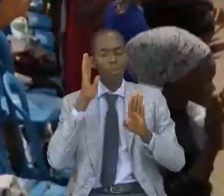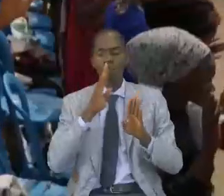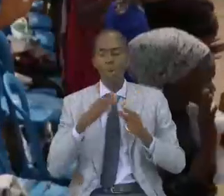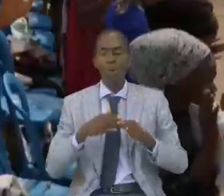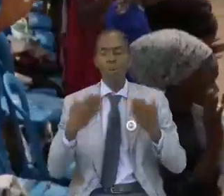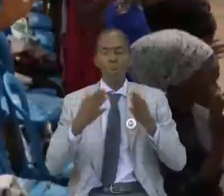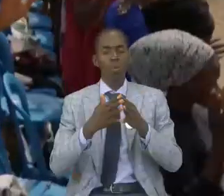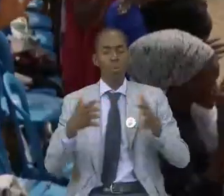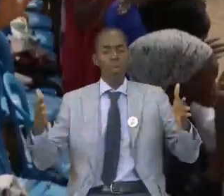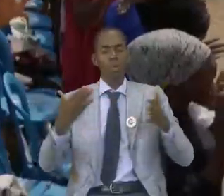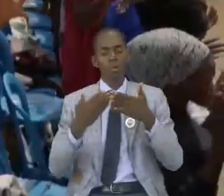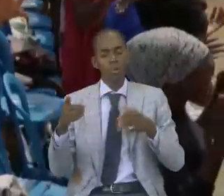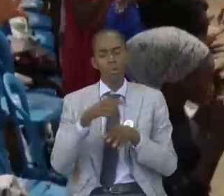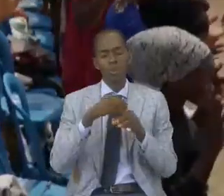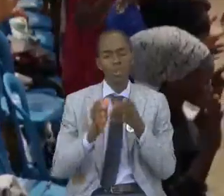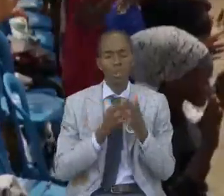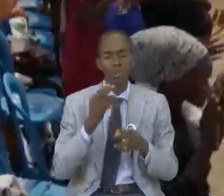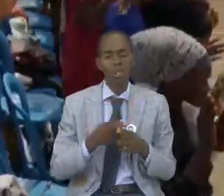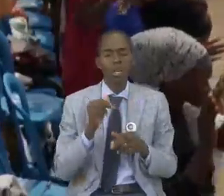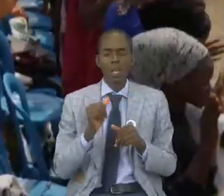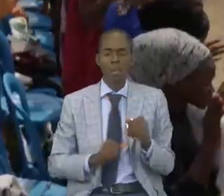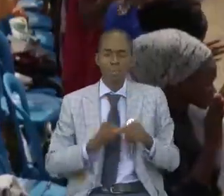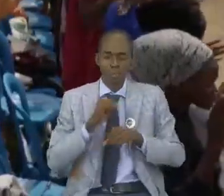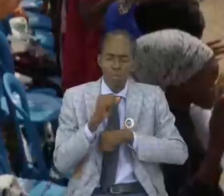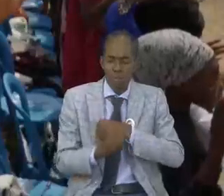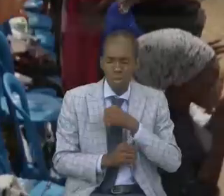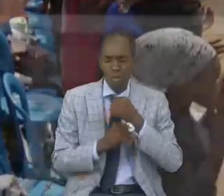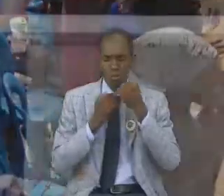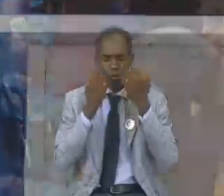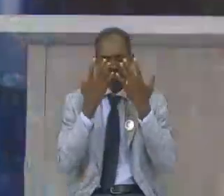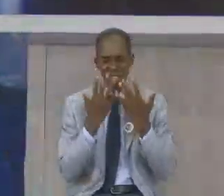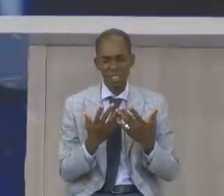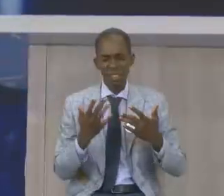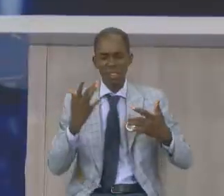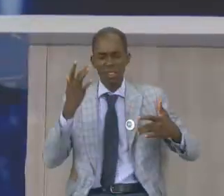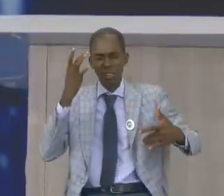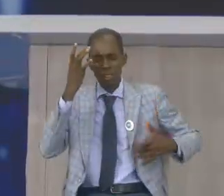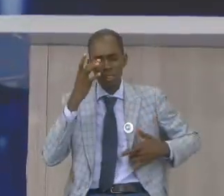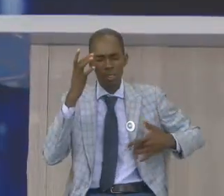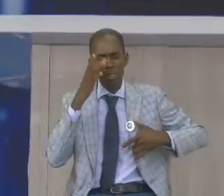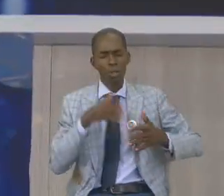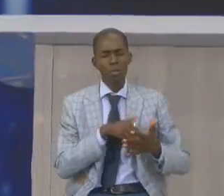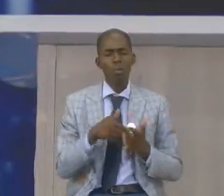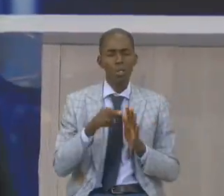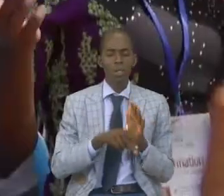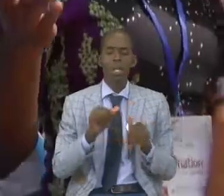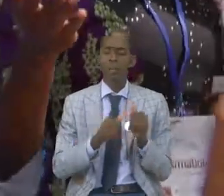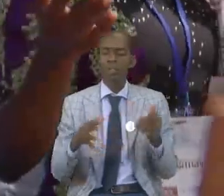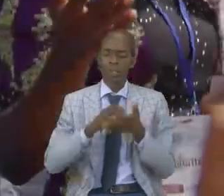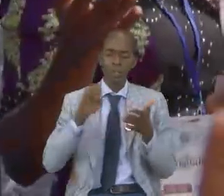And every sorrow, every suffering, every sickness, and every deficiency, everything taken